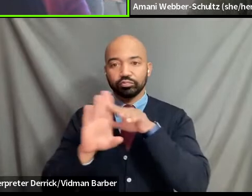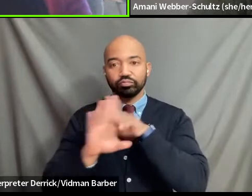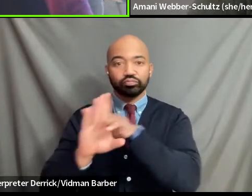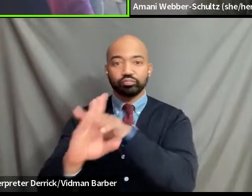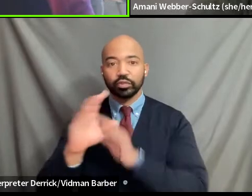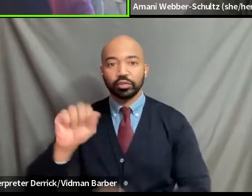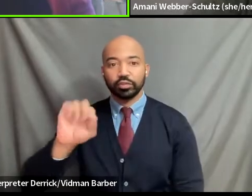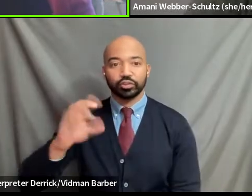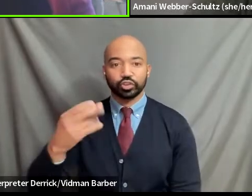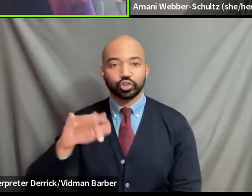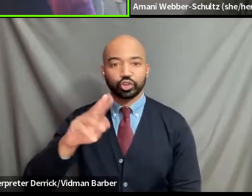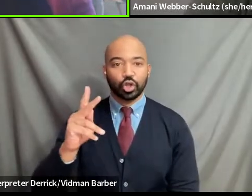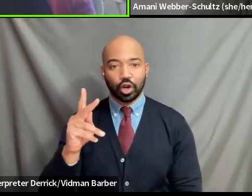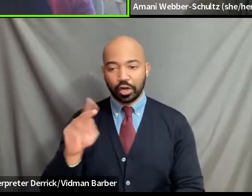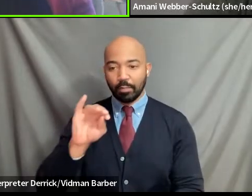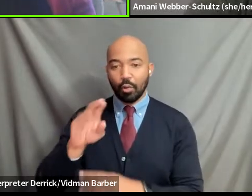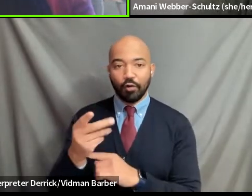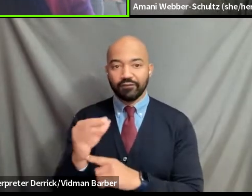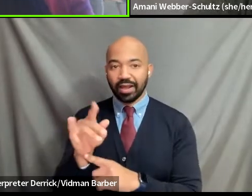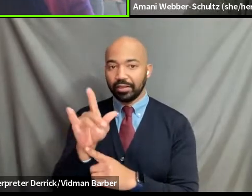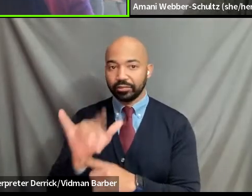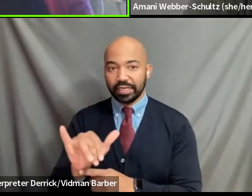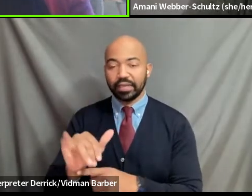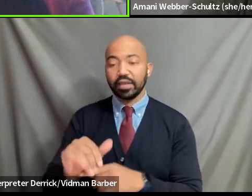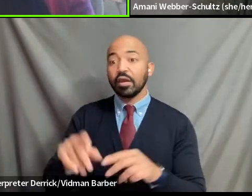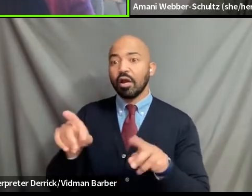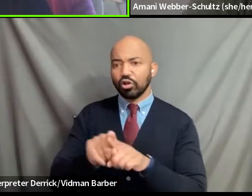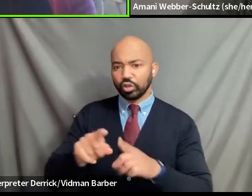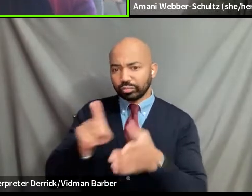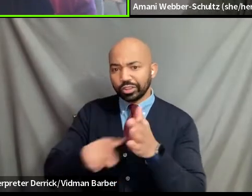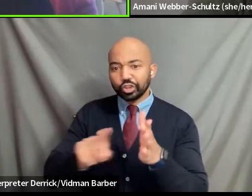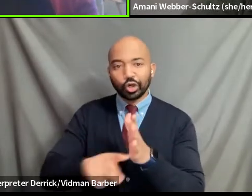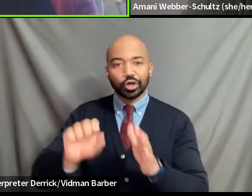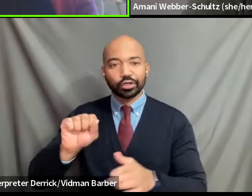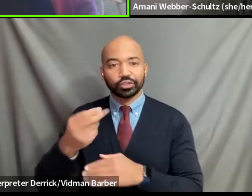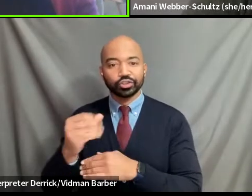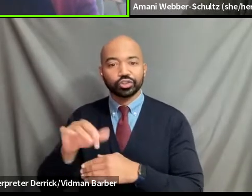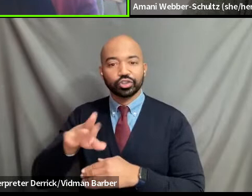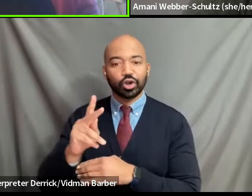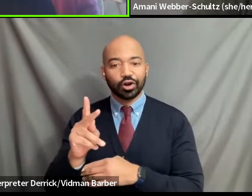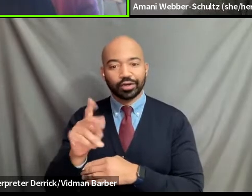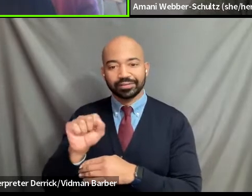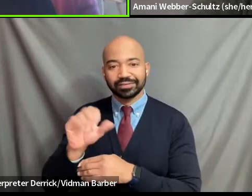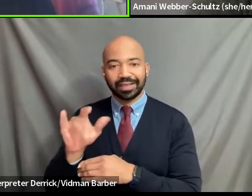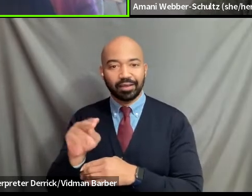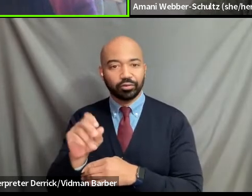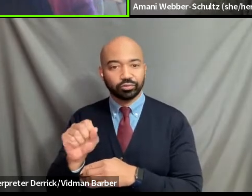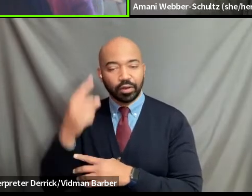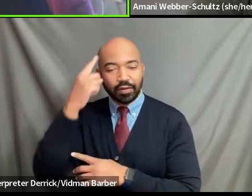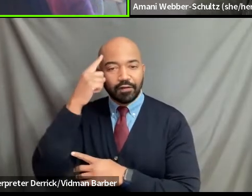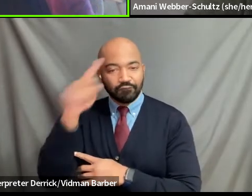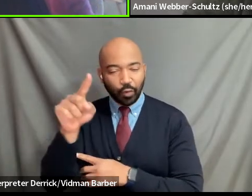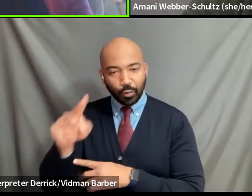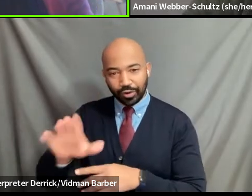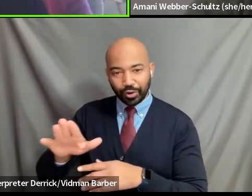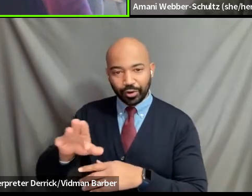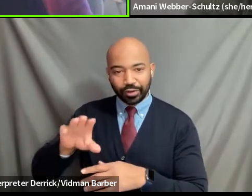specifically hopes to research shark scales for her dissertation. During her undergraduate career, she worked